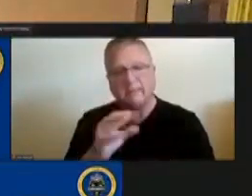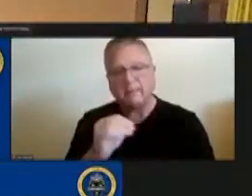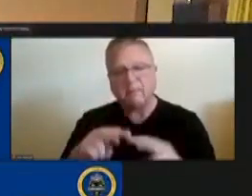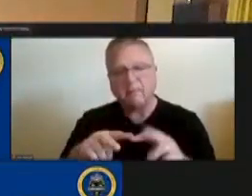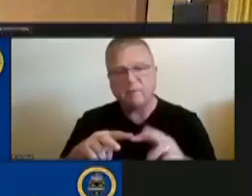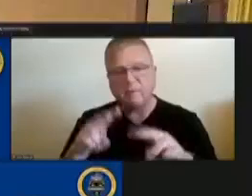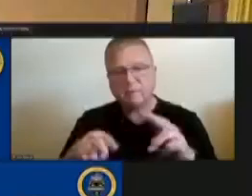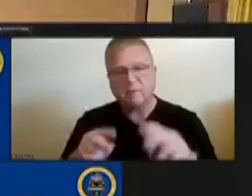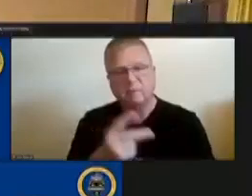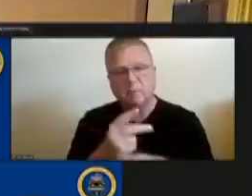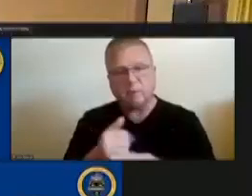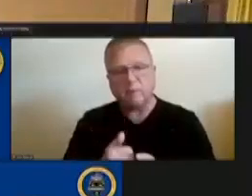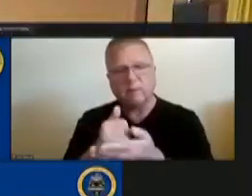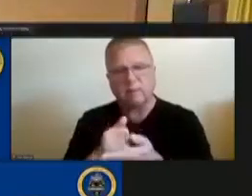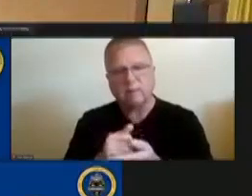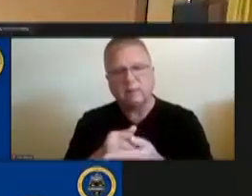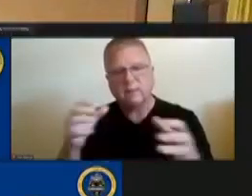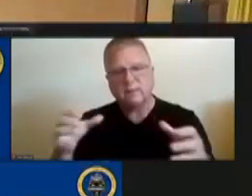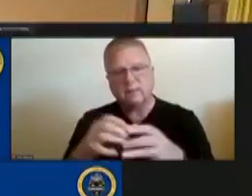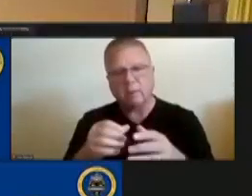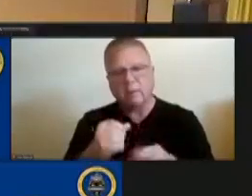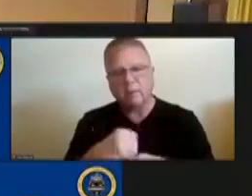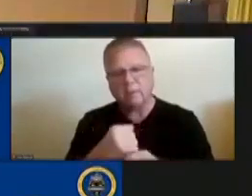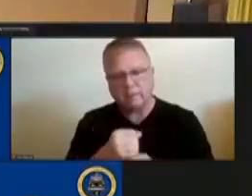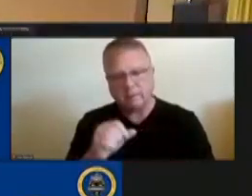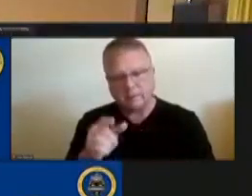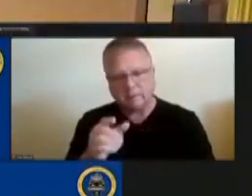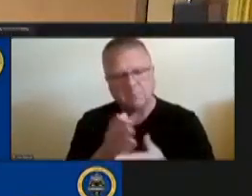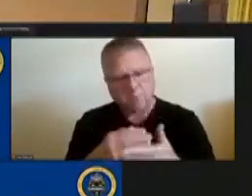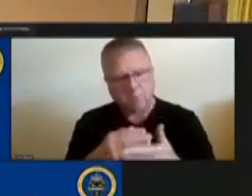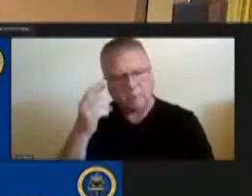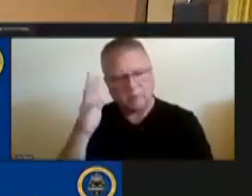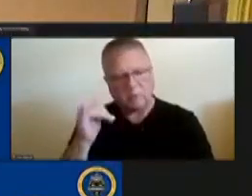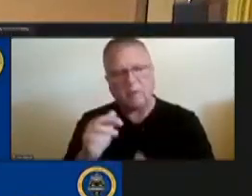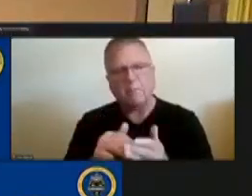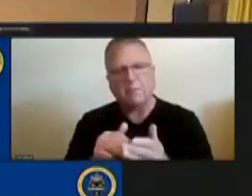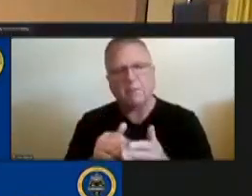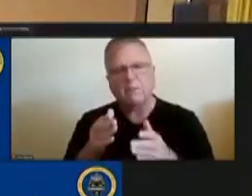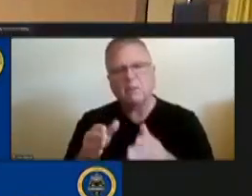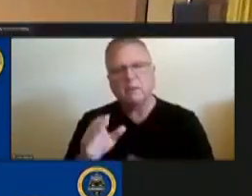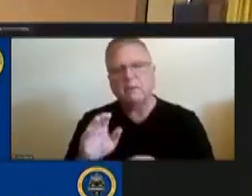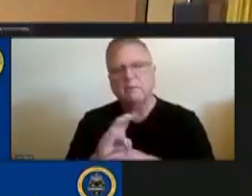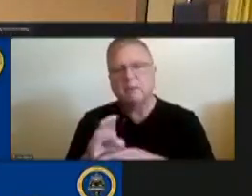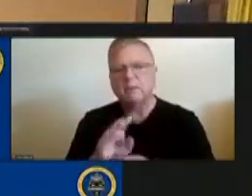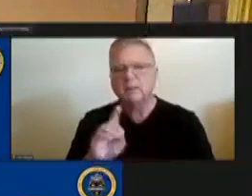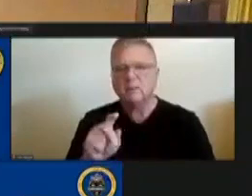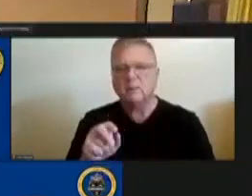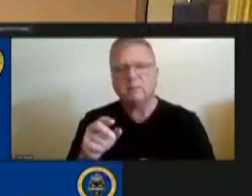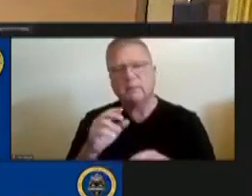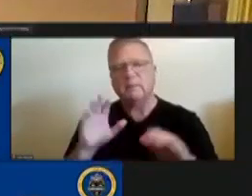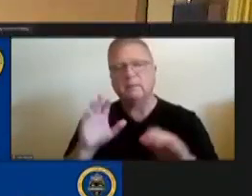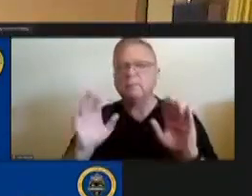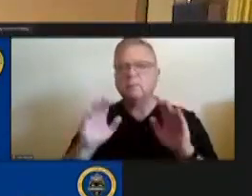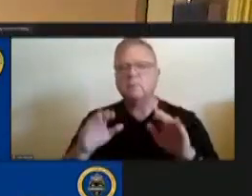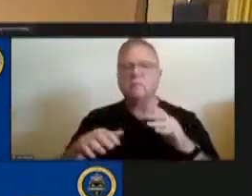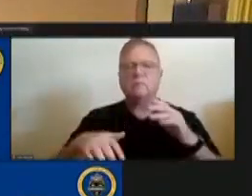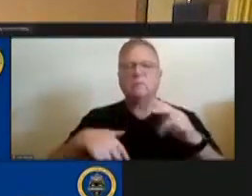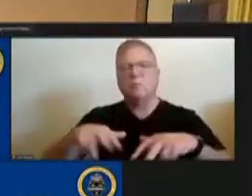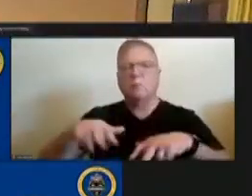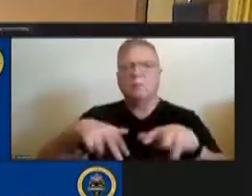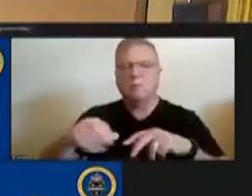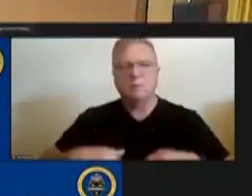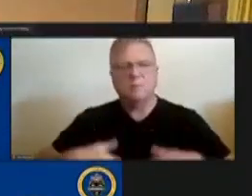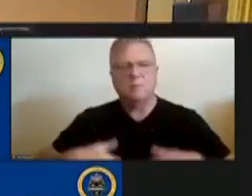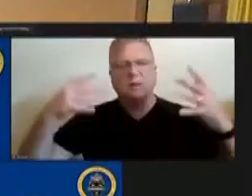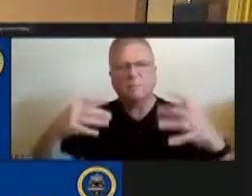This non-compliance with our outdated zoning laws is part of the reason the Butler Street business districts remain so walkable and vibrant. Our community has repeatedly